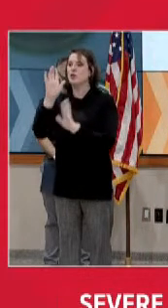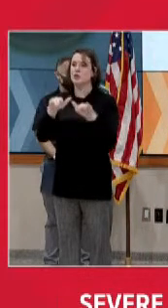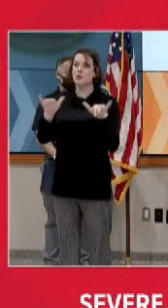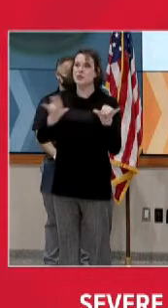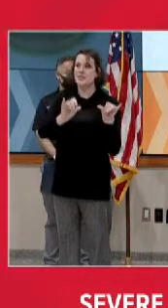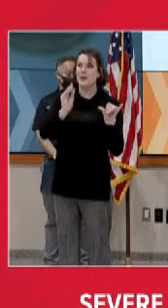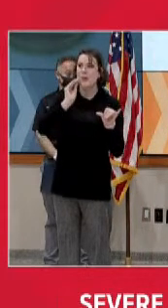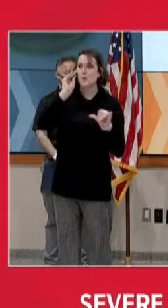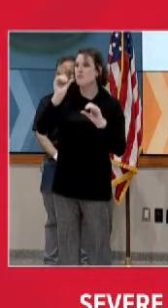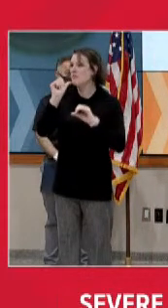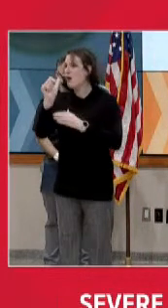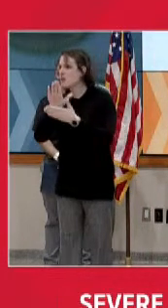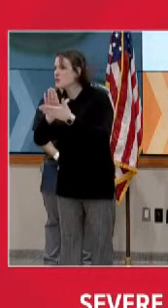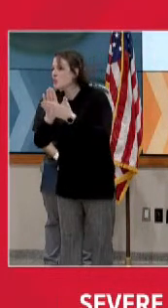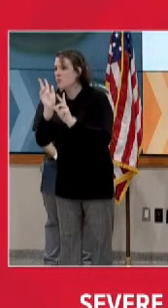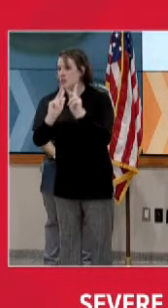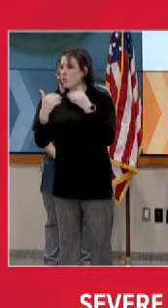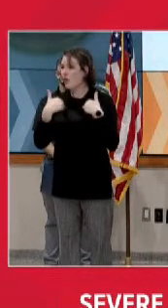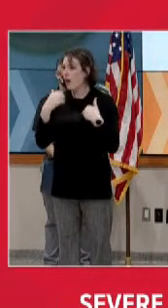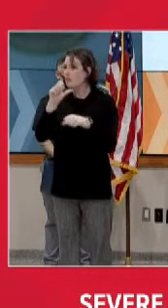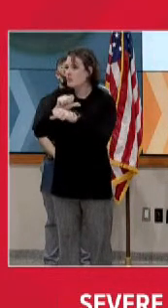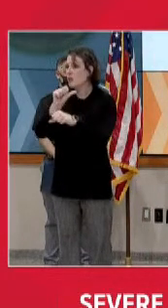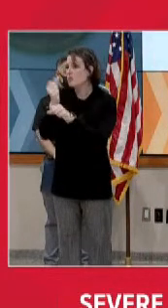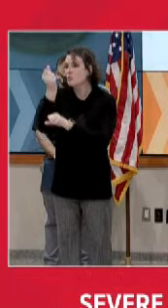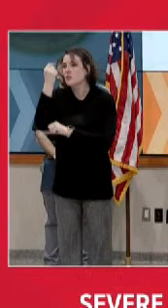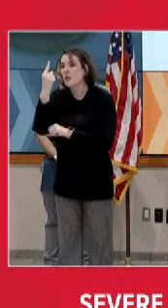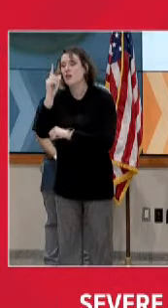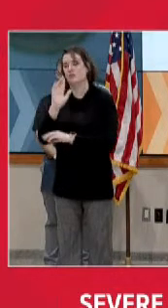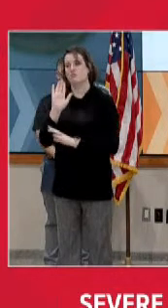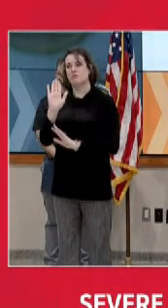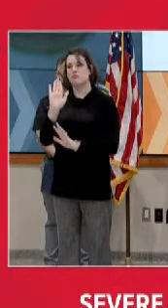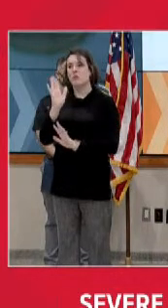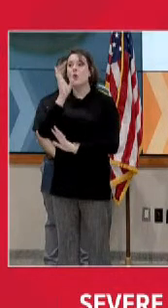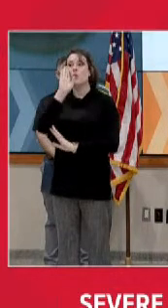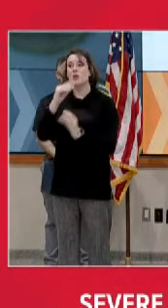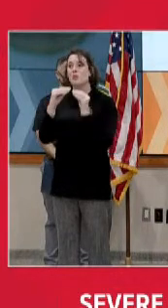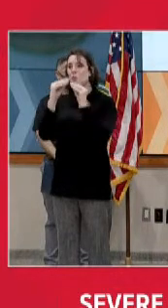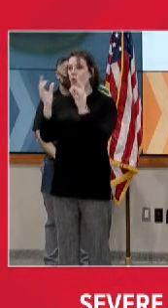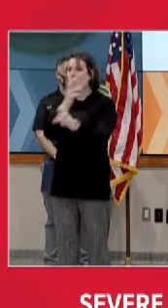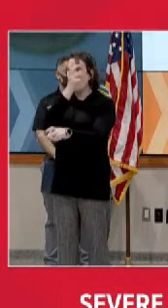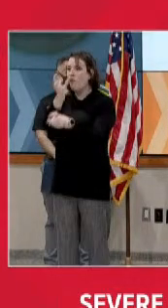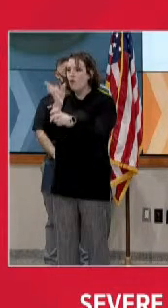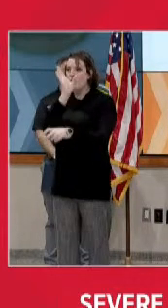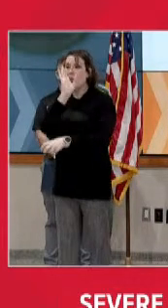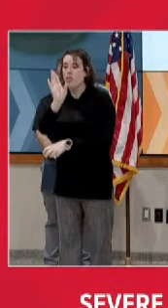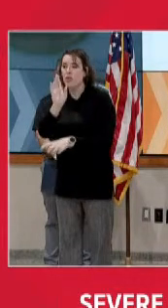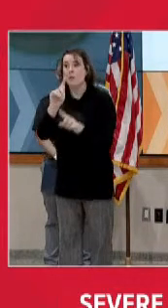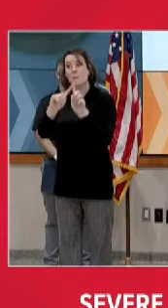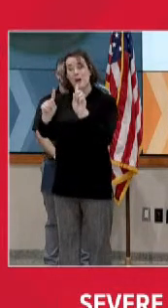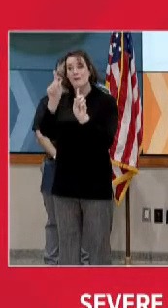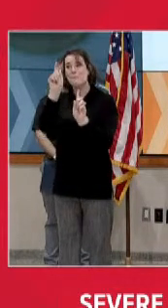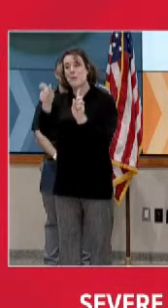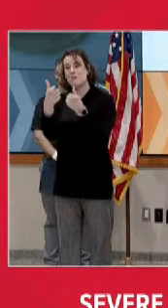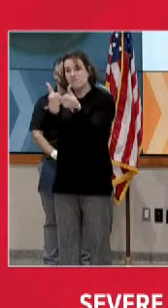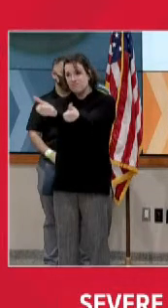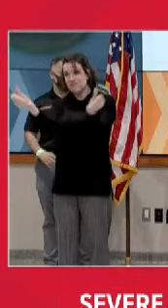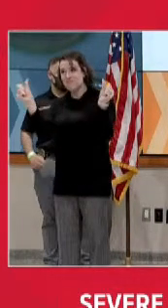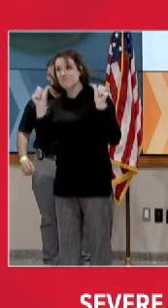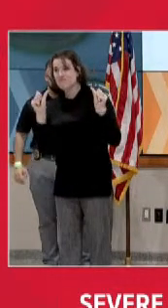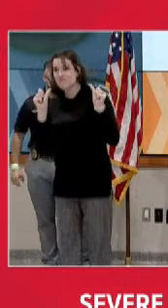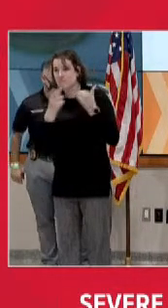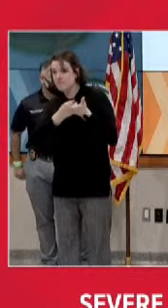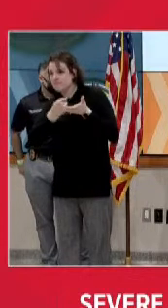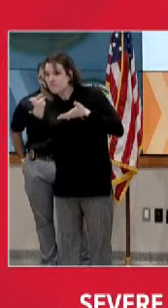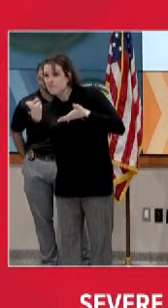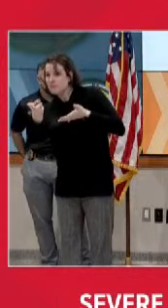jobs. It's only going to get harder. But folks, let's be real. We will not get through this if we don't look at the reality of the